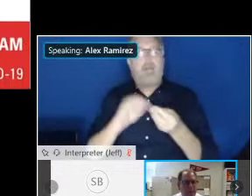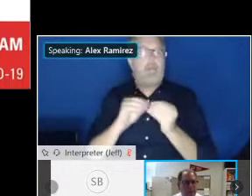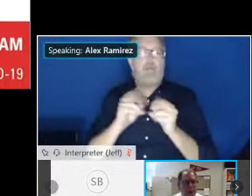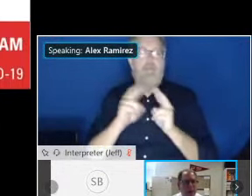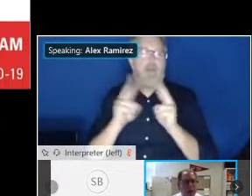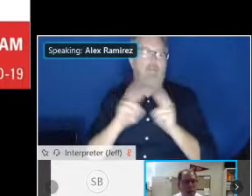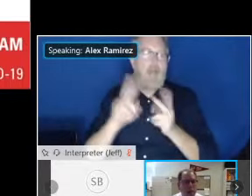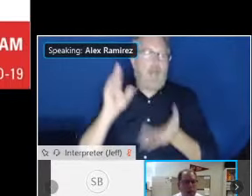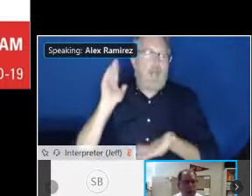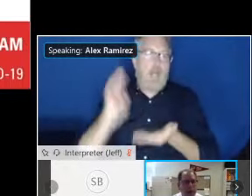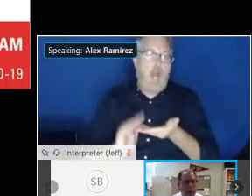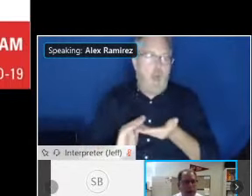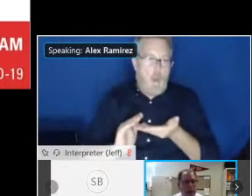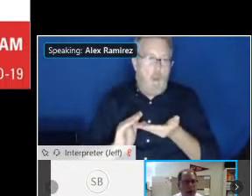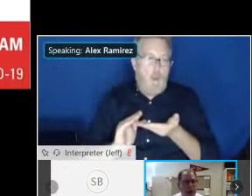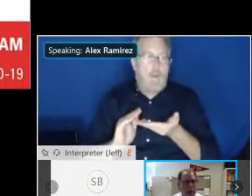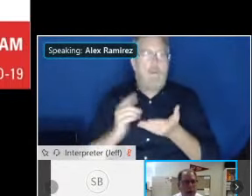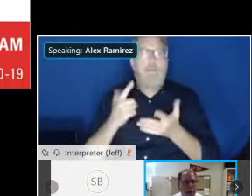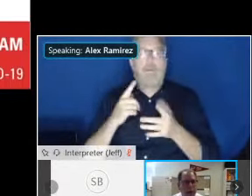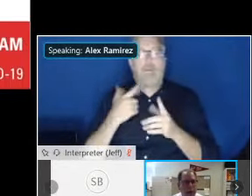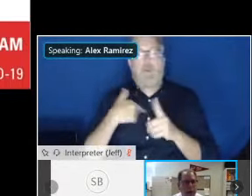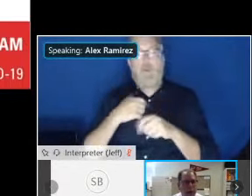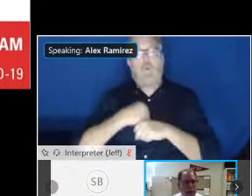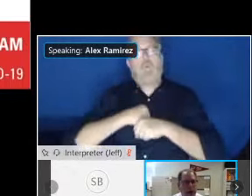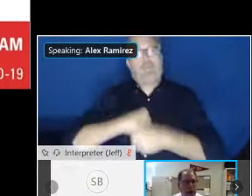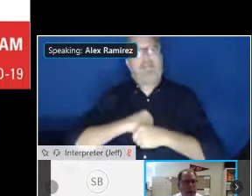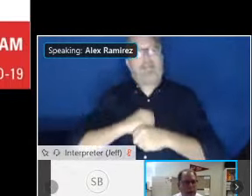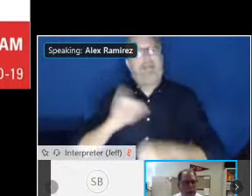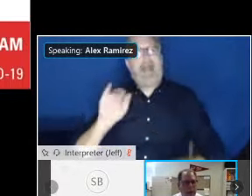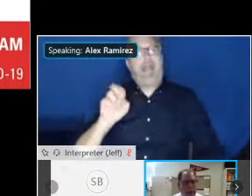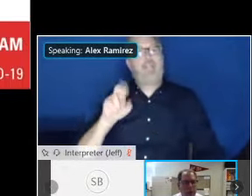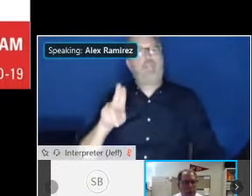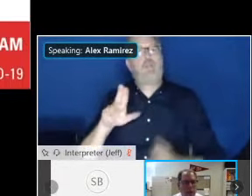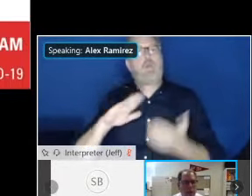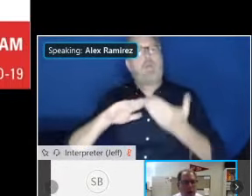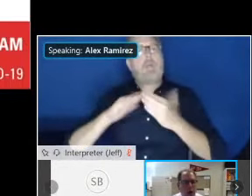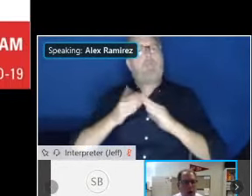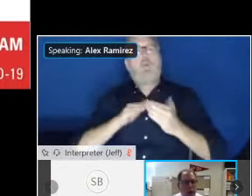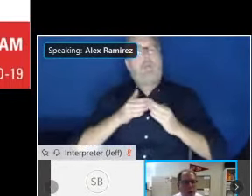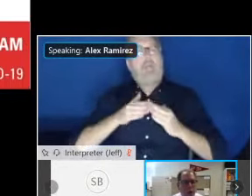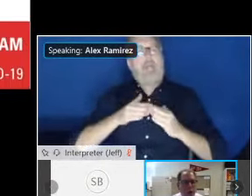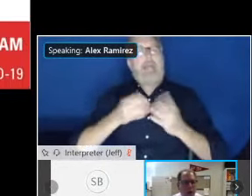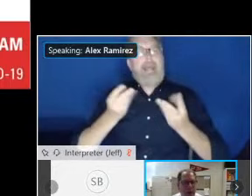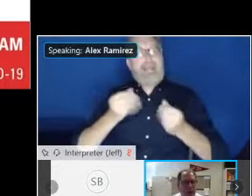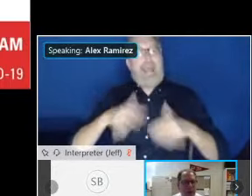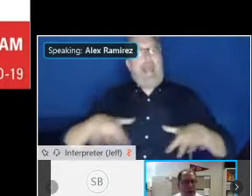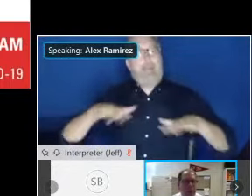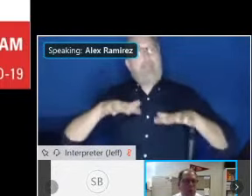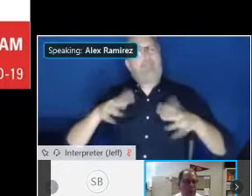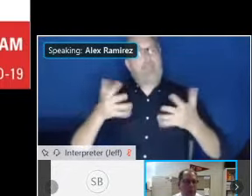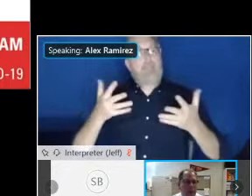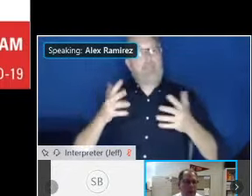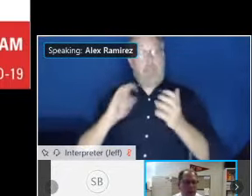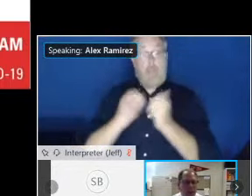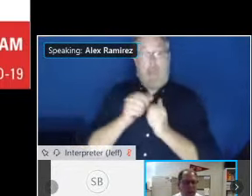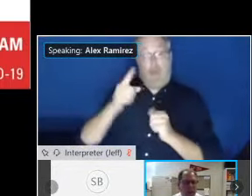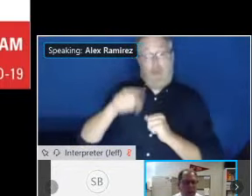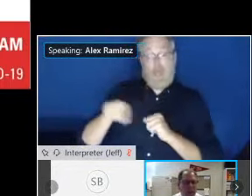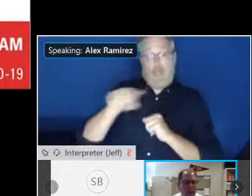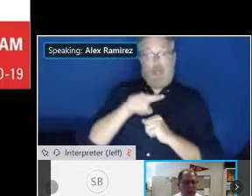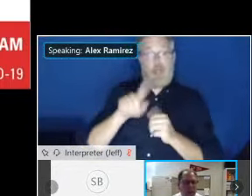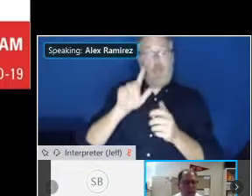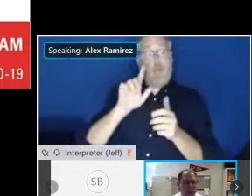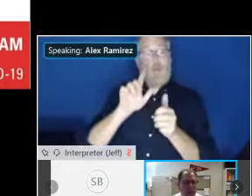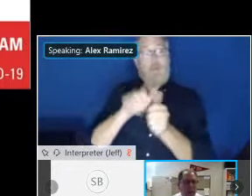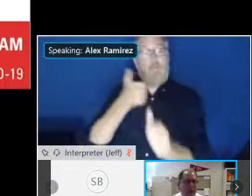low. So we're protecting our ISU community and our campus. So how can you prevent, how can you mitigate